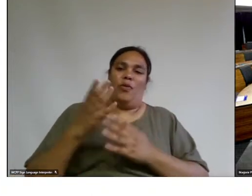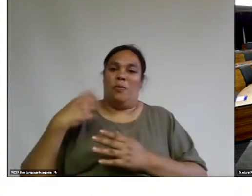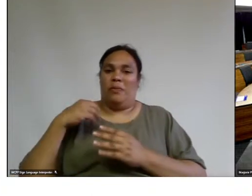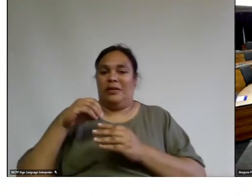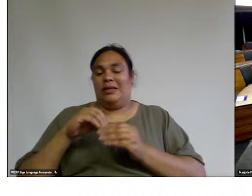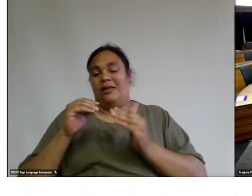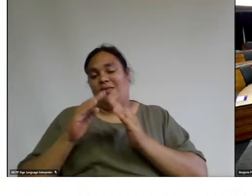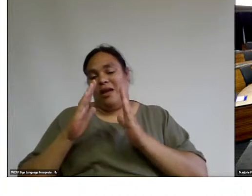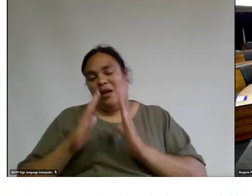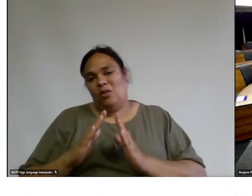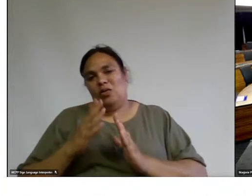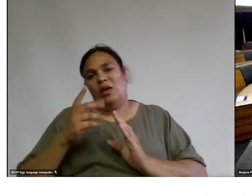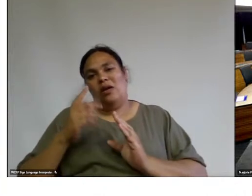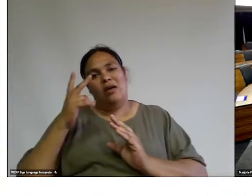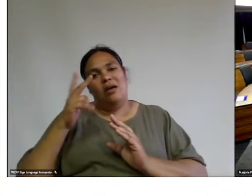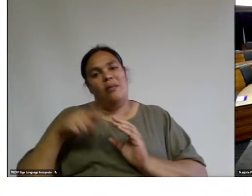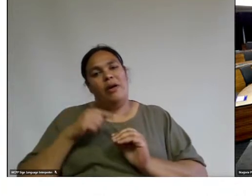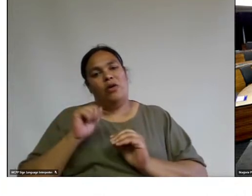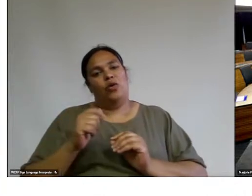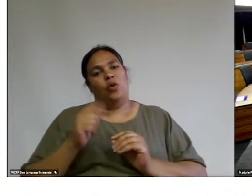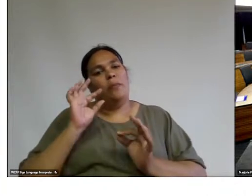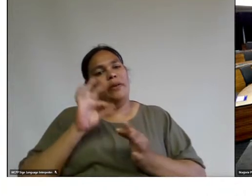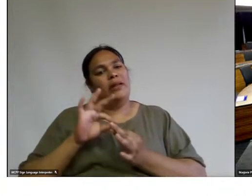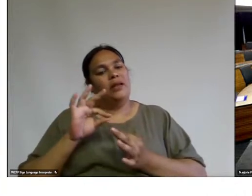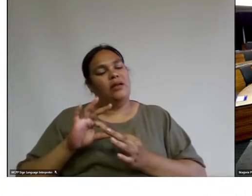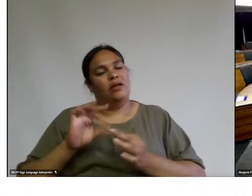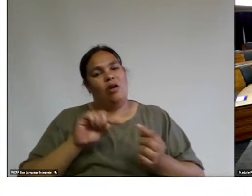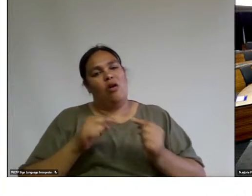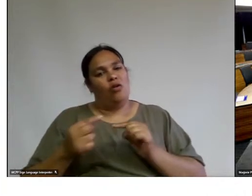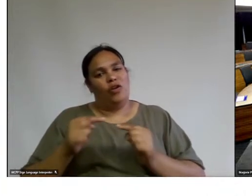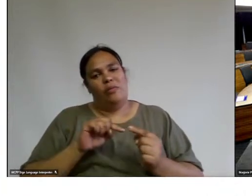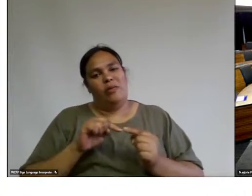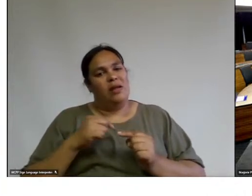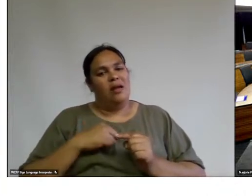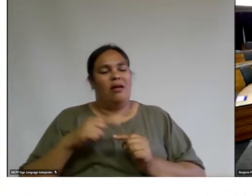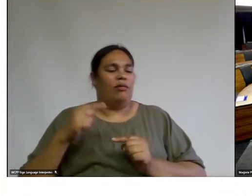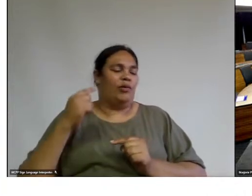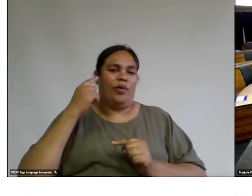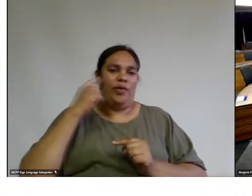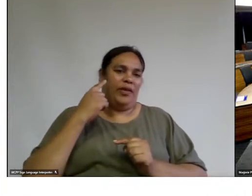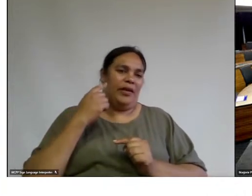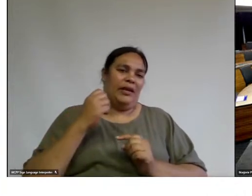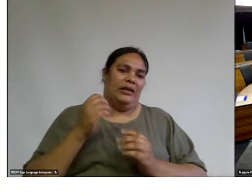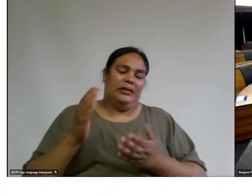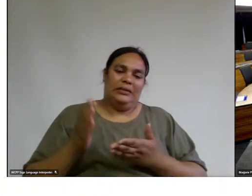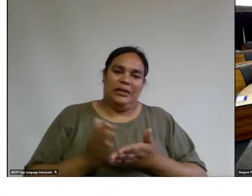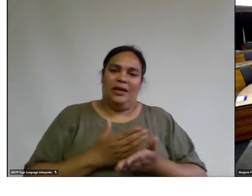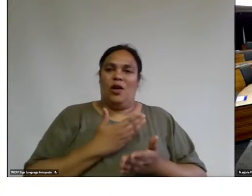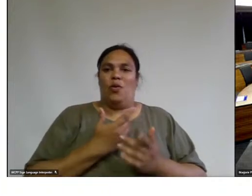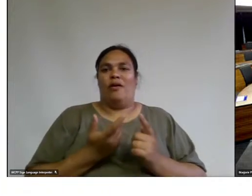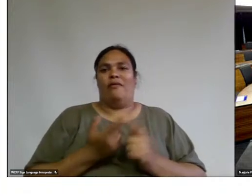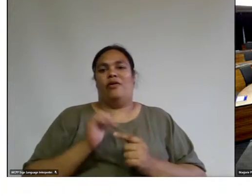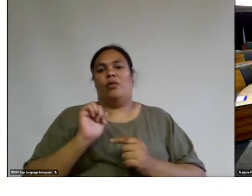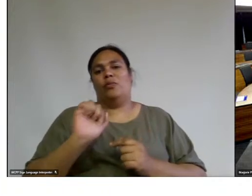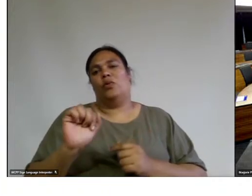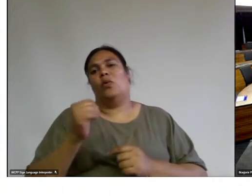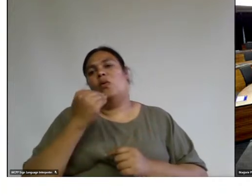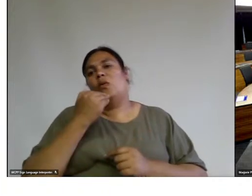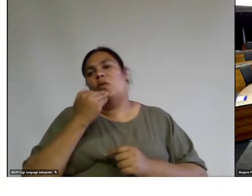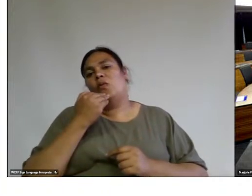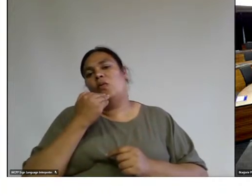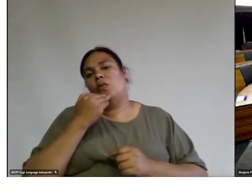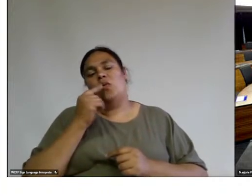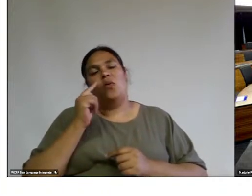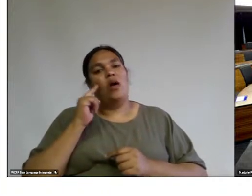House, about their particular argument, which I don't think it takes away from those that are